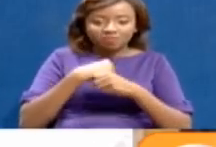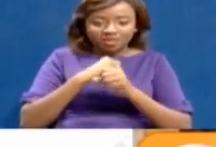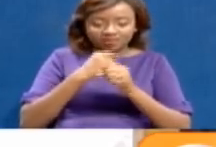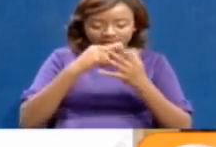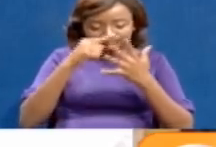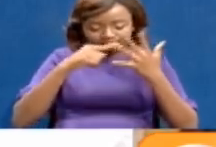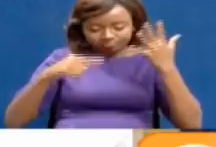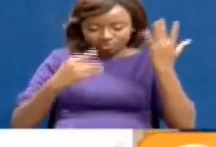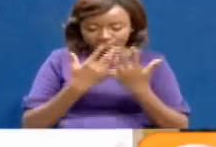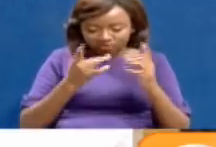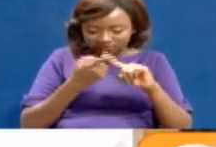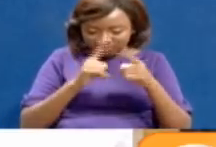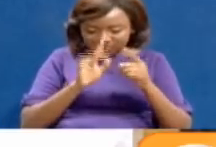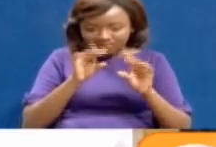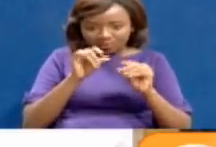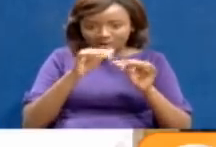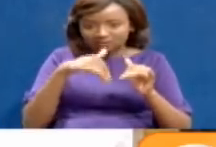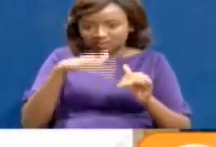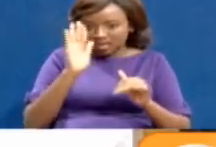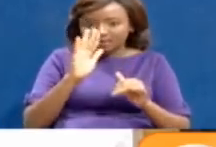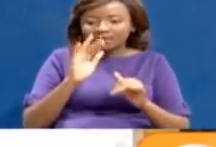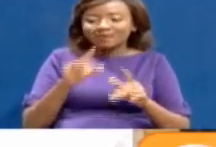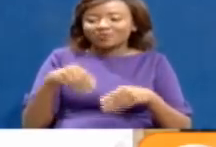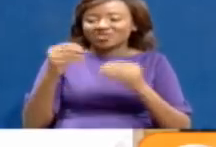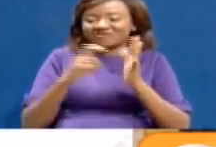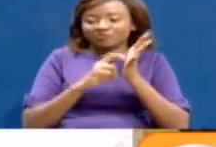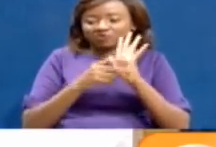and they've passed the standard, they have received the contracts